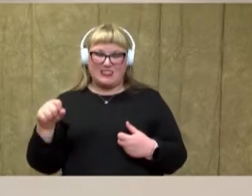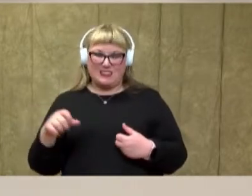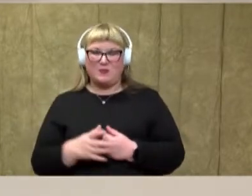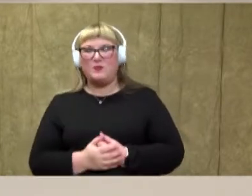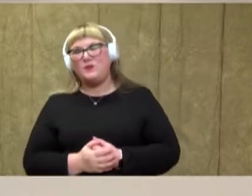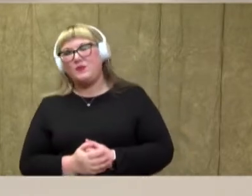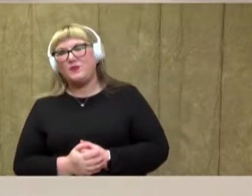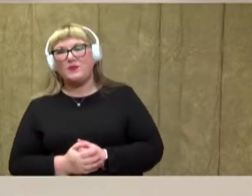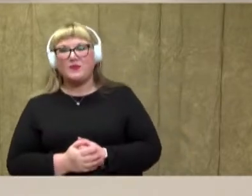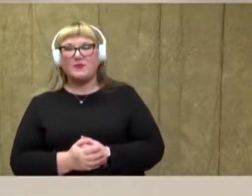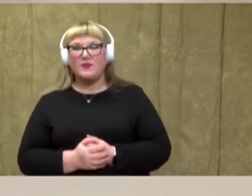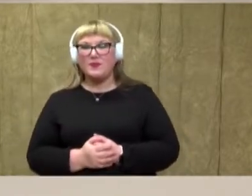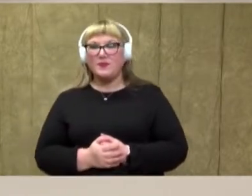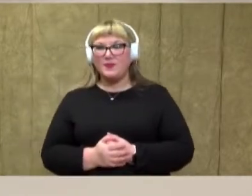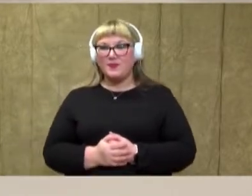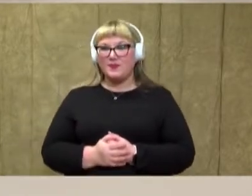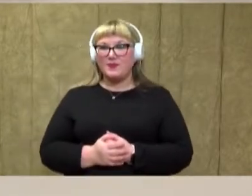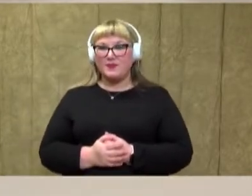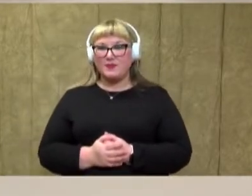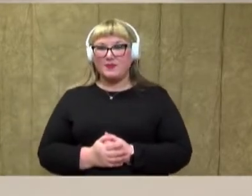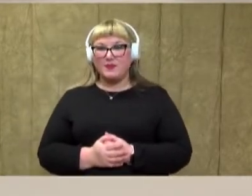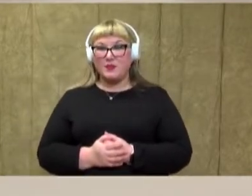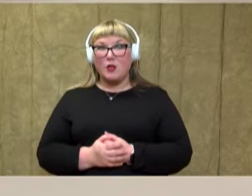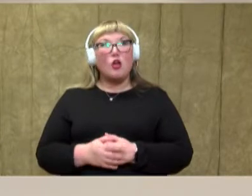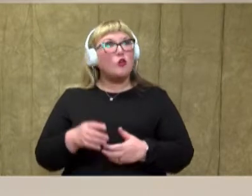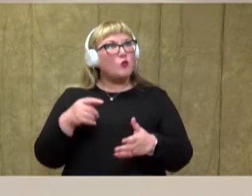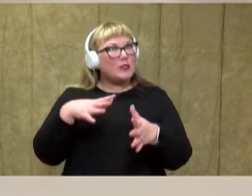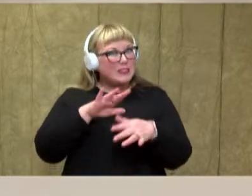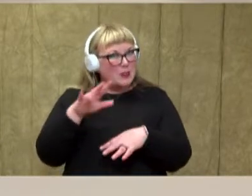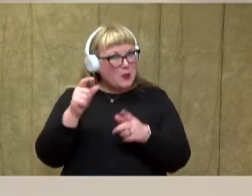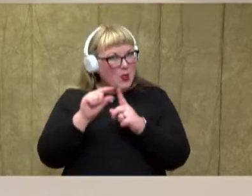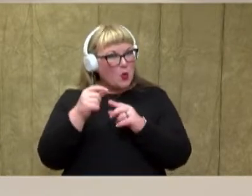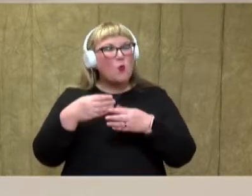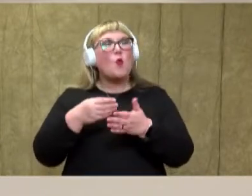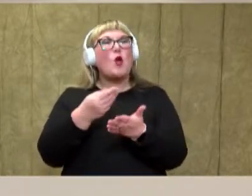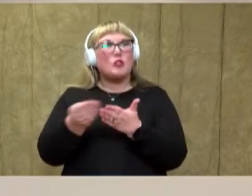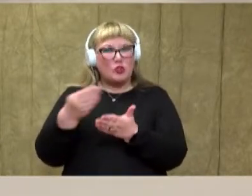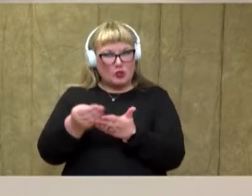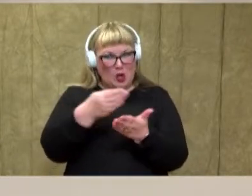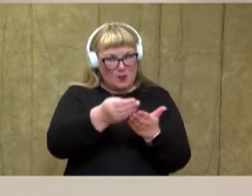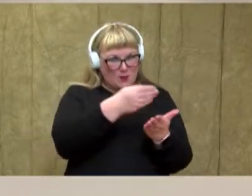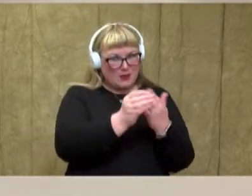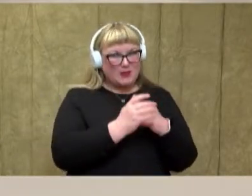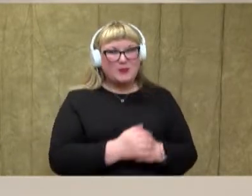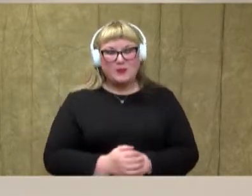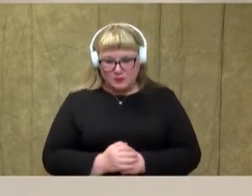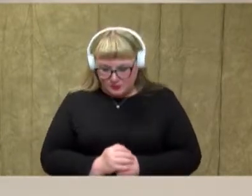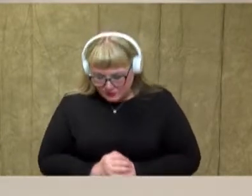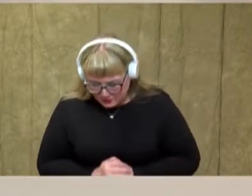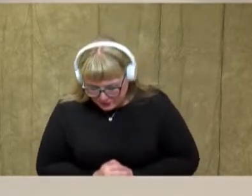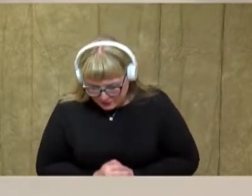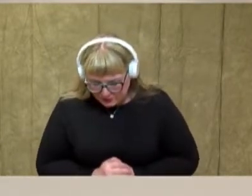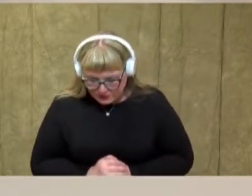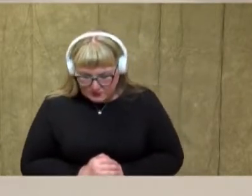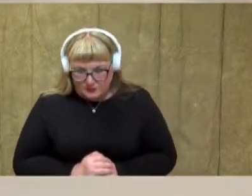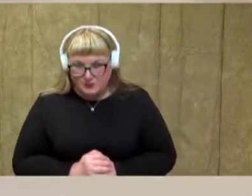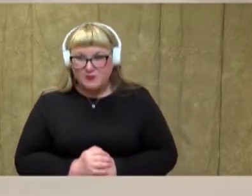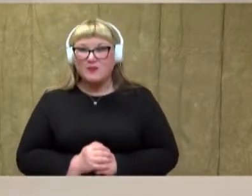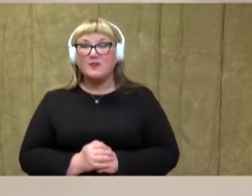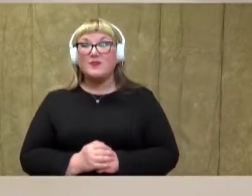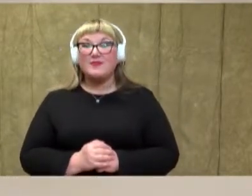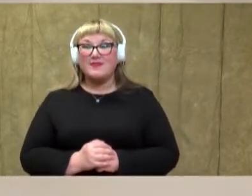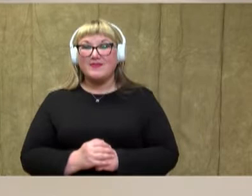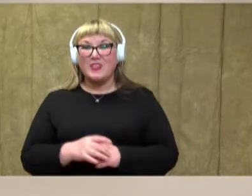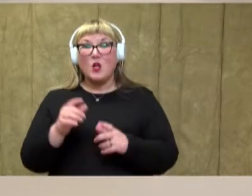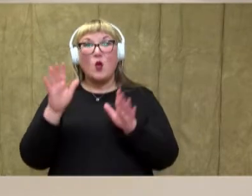Beautiful, it is the letter P, and we just spelled the word shop, sh, ah, p, shop.